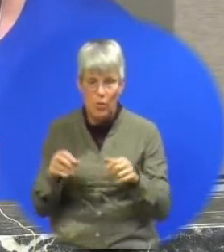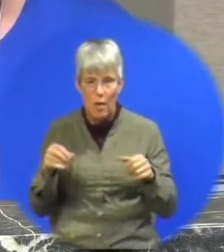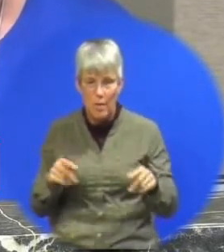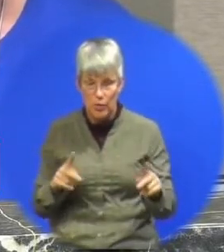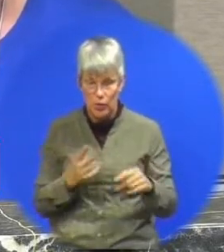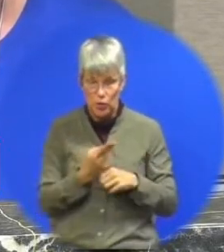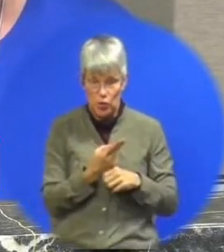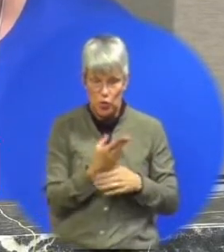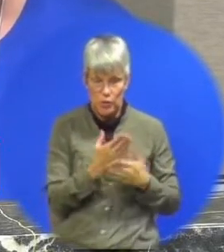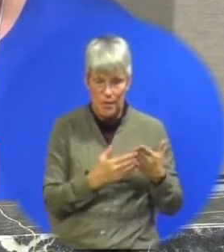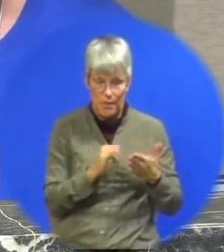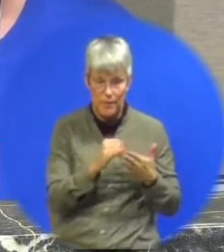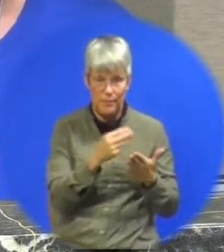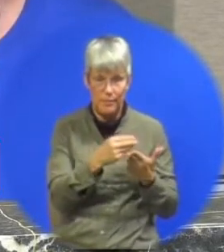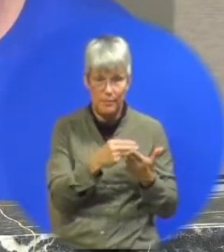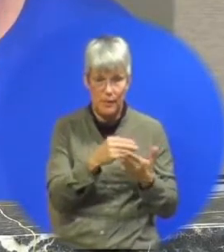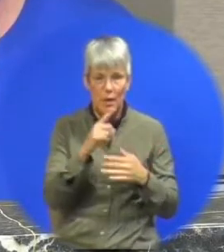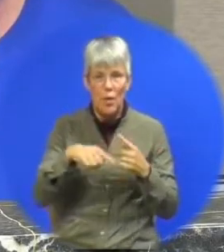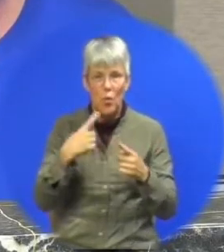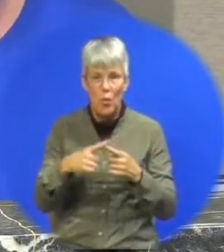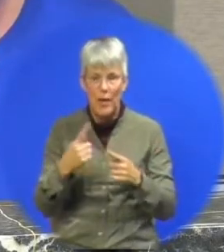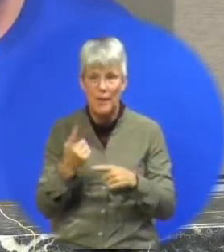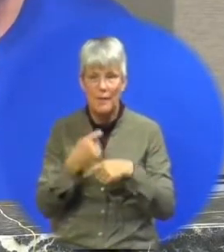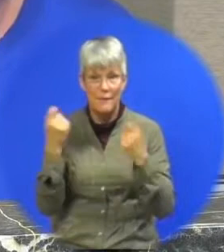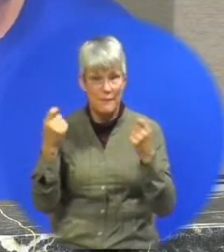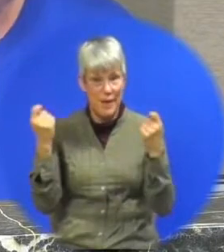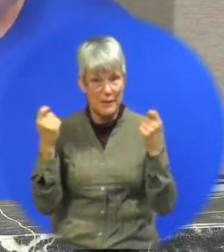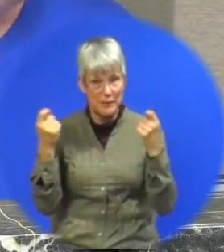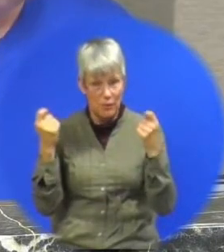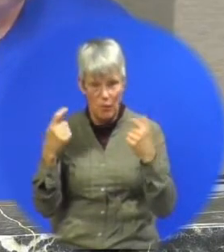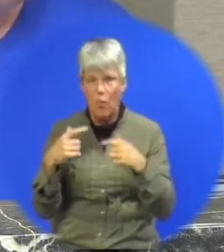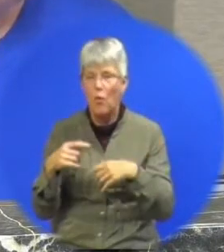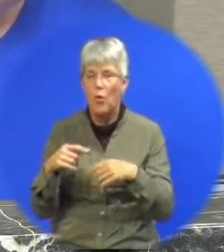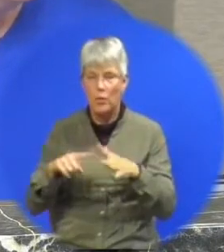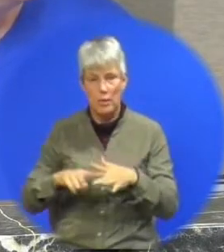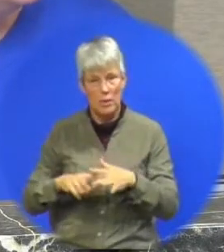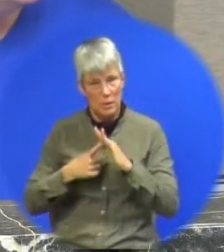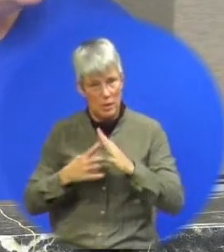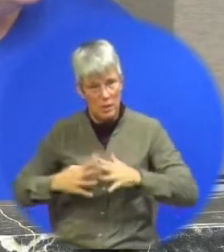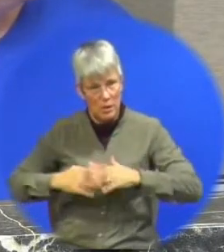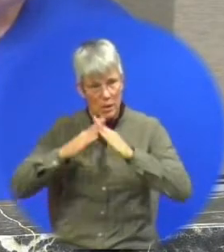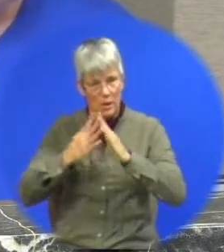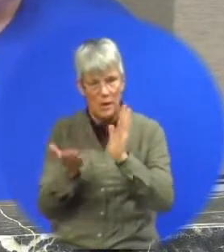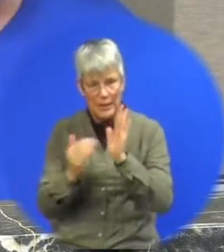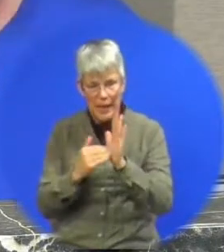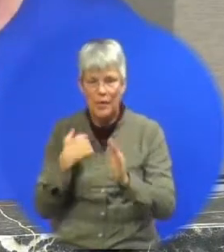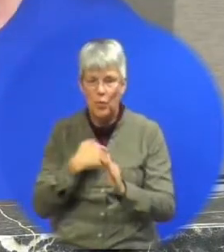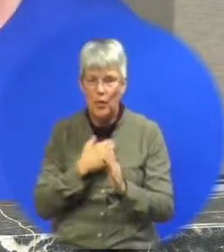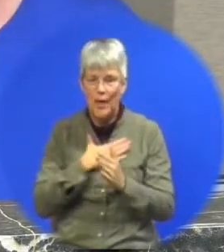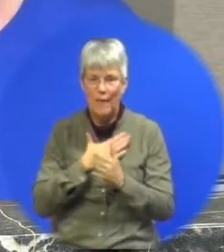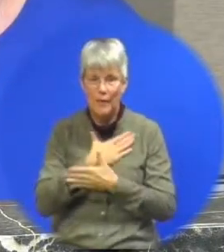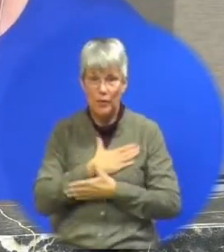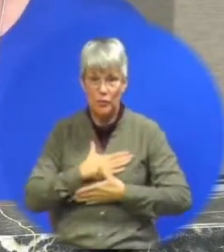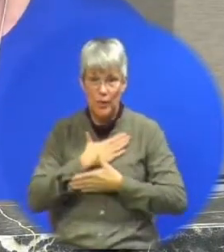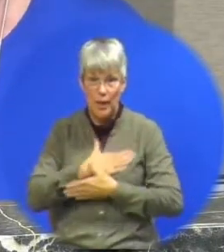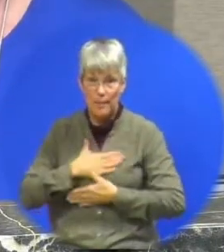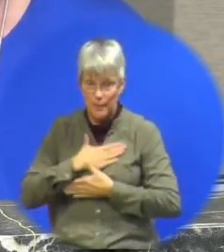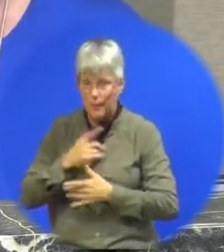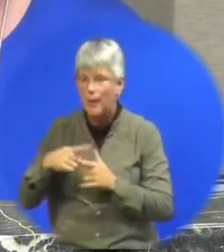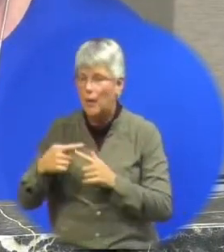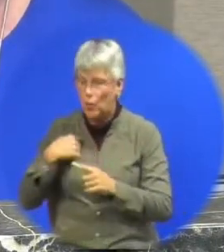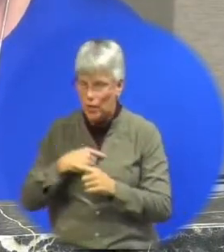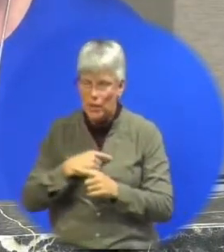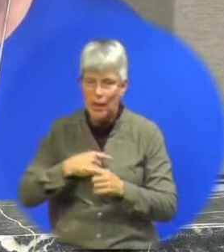of that when the festival kicks back in and we start having entertainment, to use some of that to get some different kinds